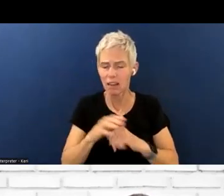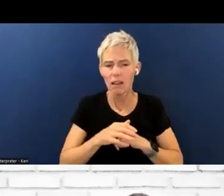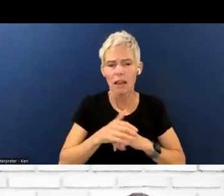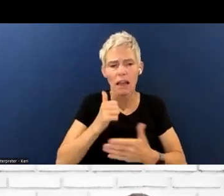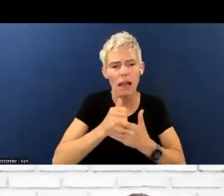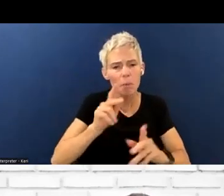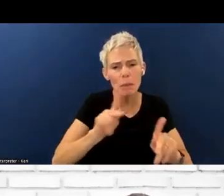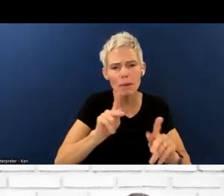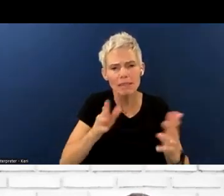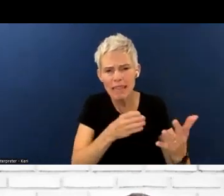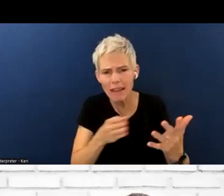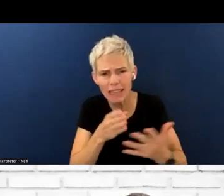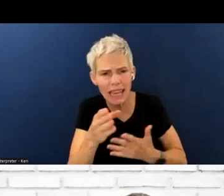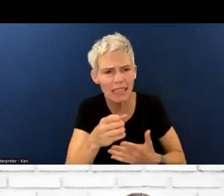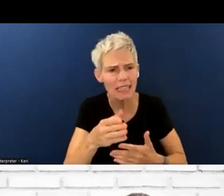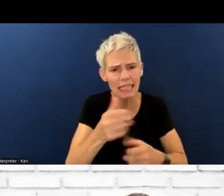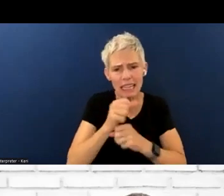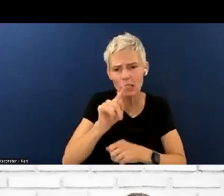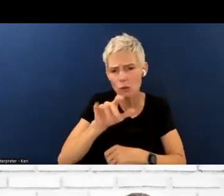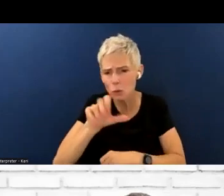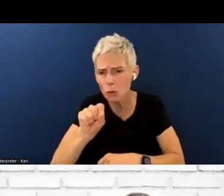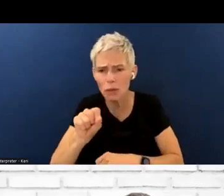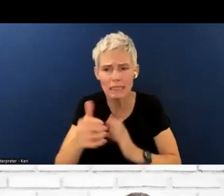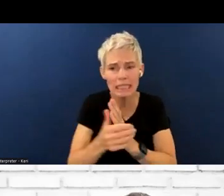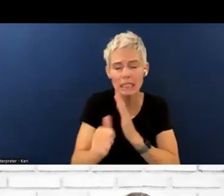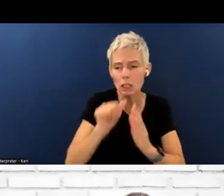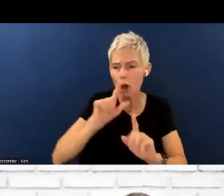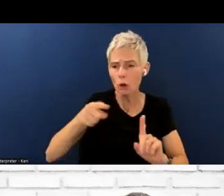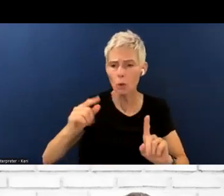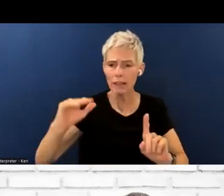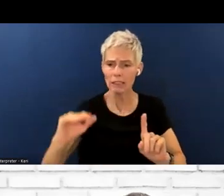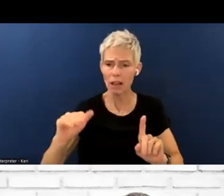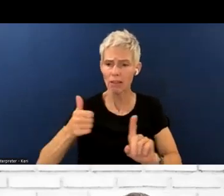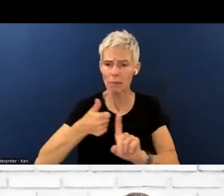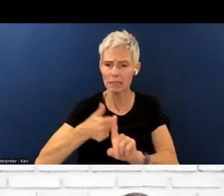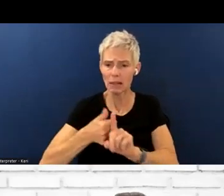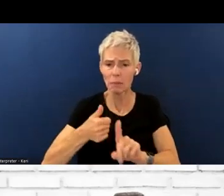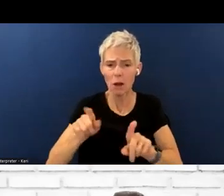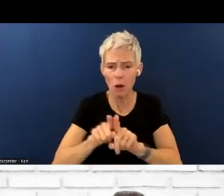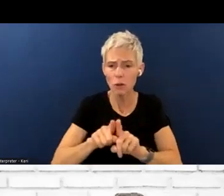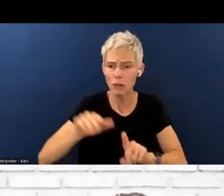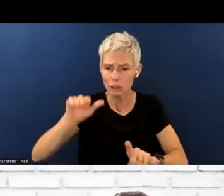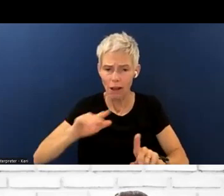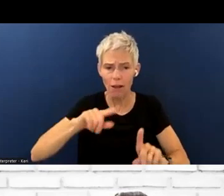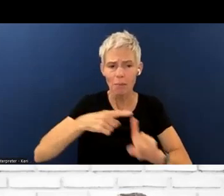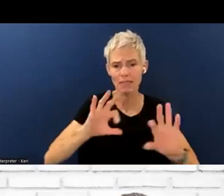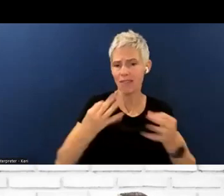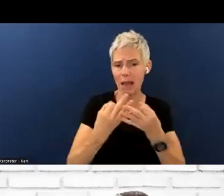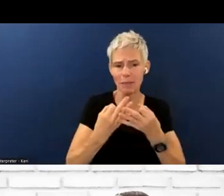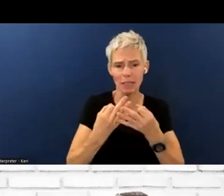so that they can support their children and that it's not just the child themselves, it's the child and the family and how can we support